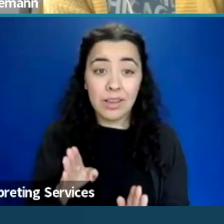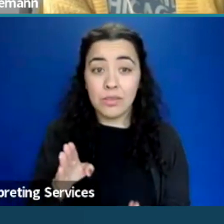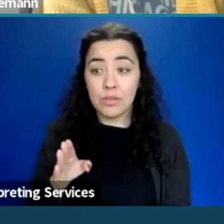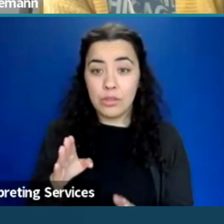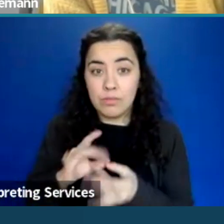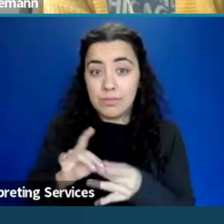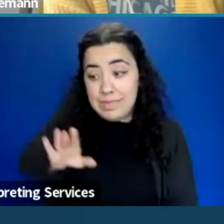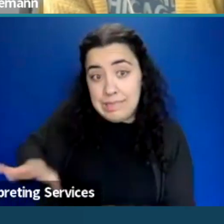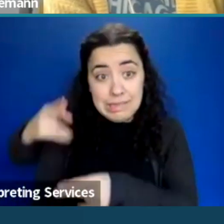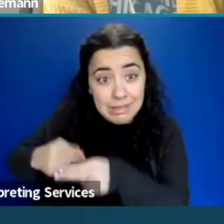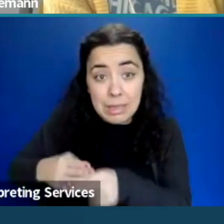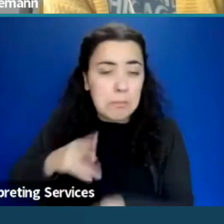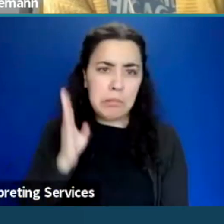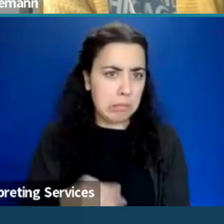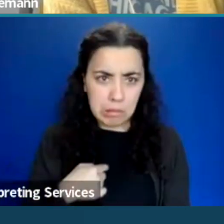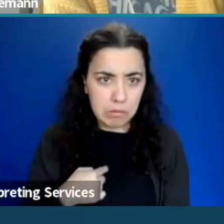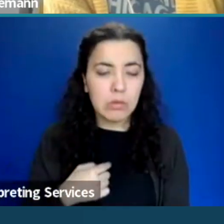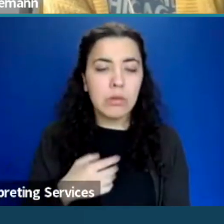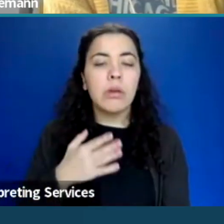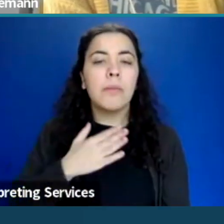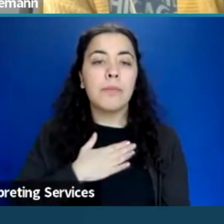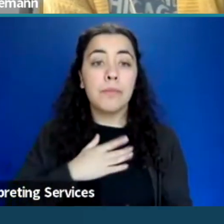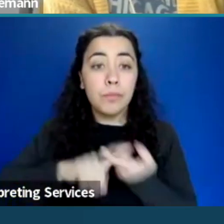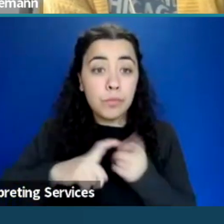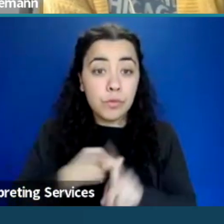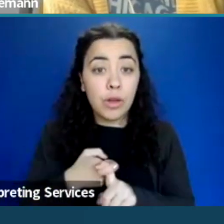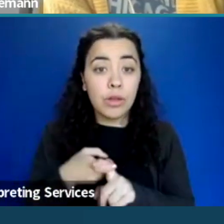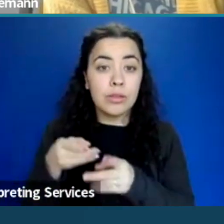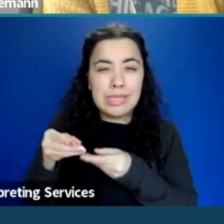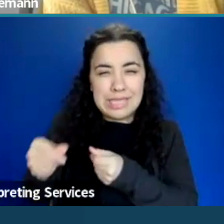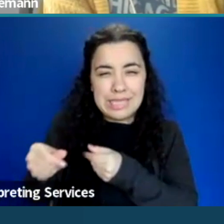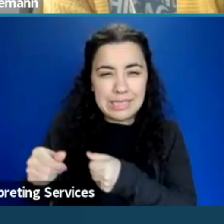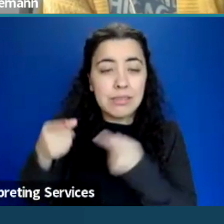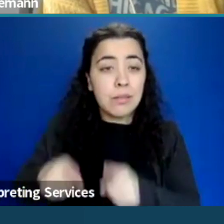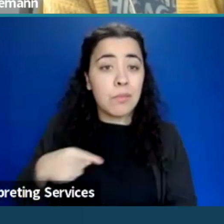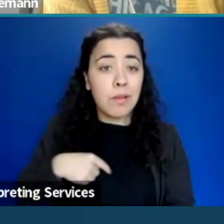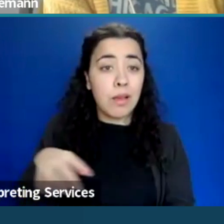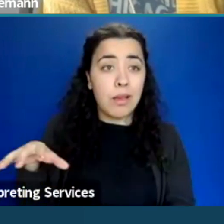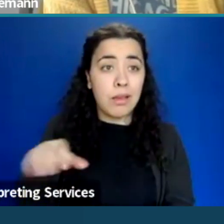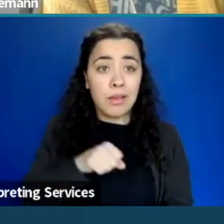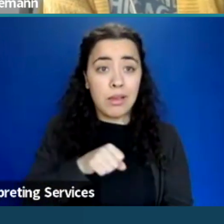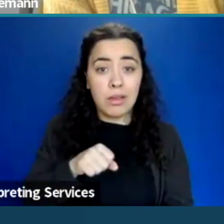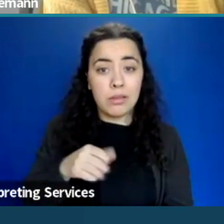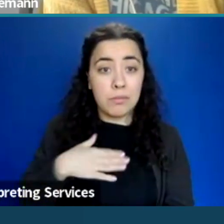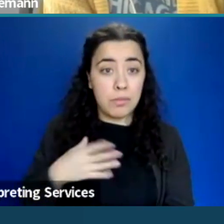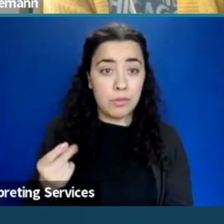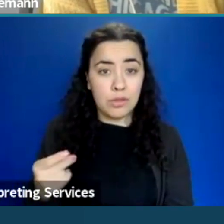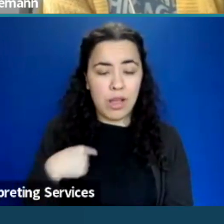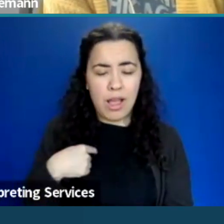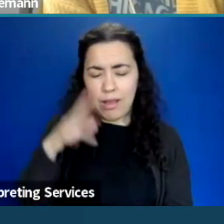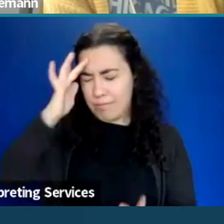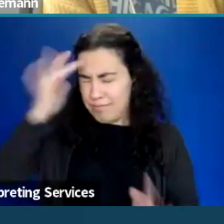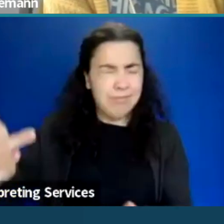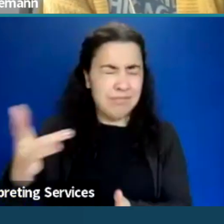in person. All my friends, they teased when I got him. I couldn't stand the name Gumbo. I thought it was